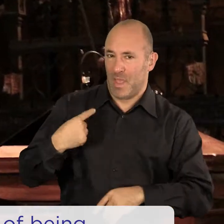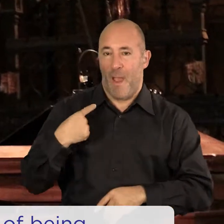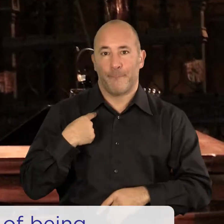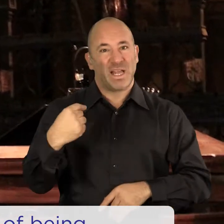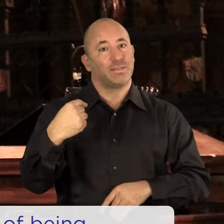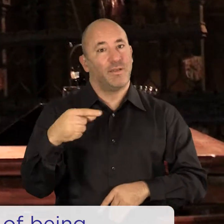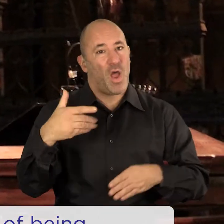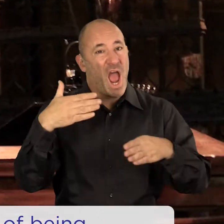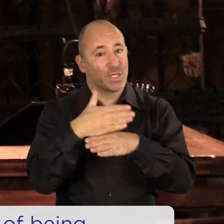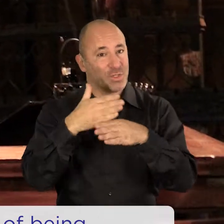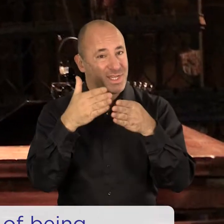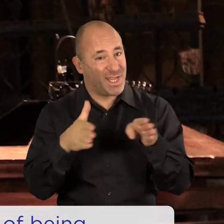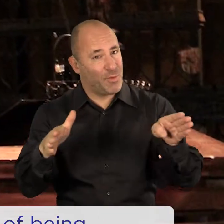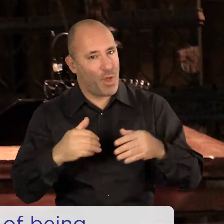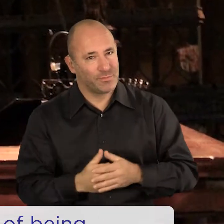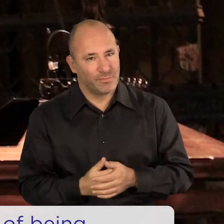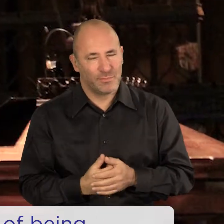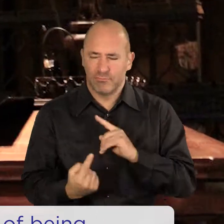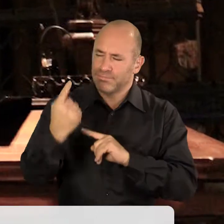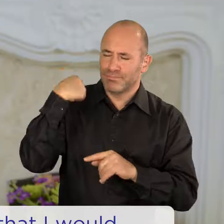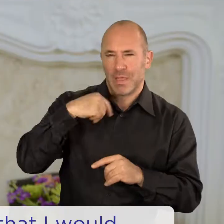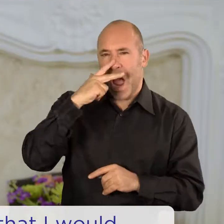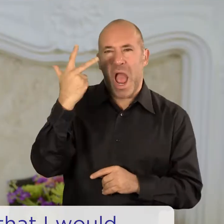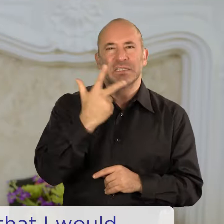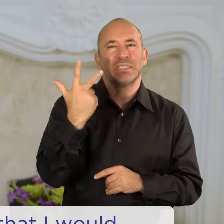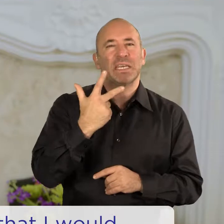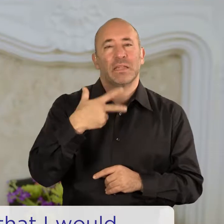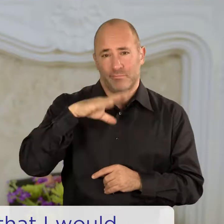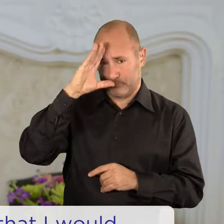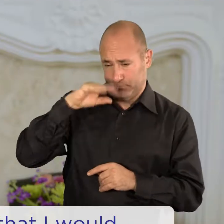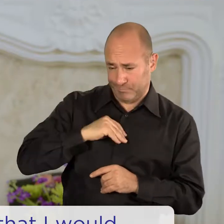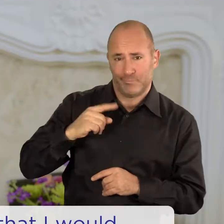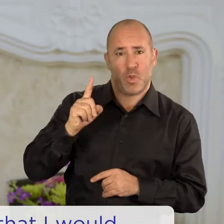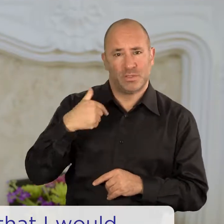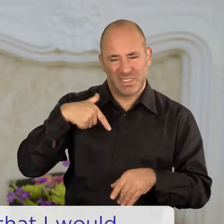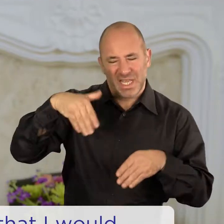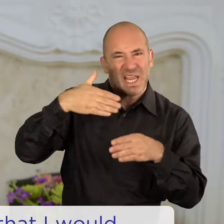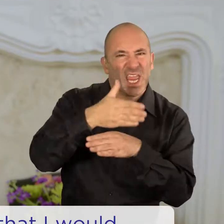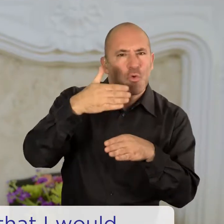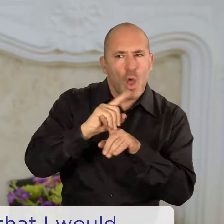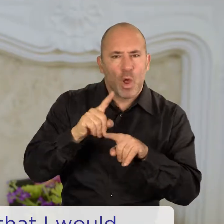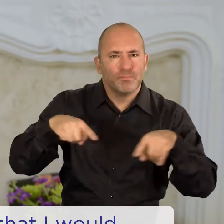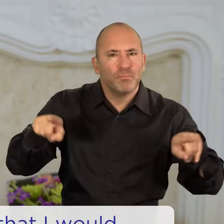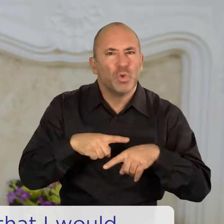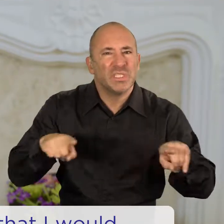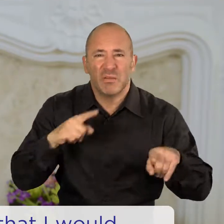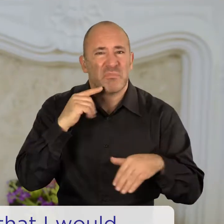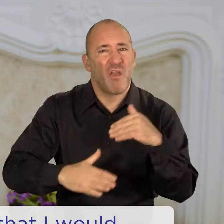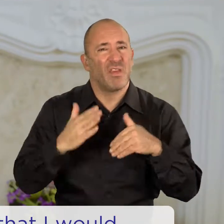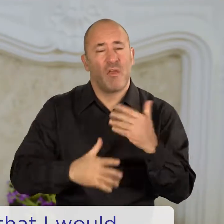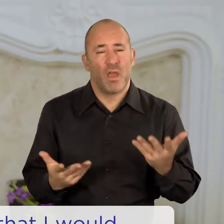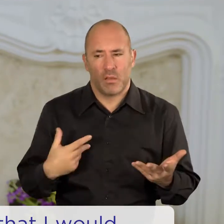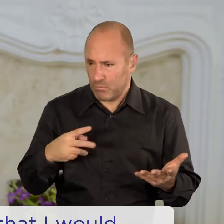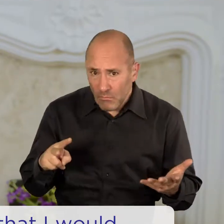being ambassador for Action on Hearing Loss. I was told at the age of 18 that I would